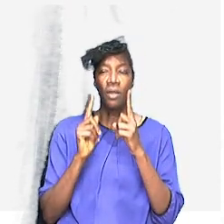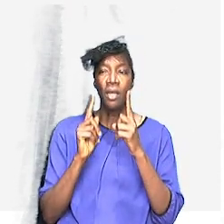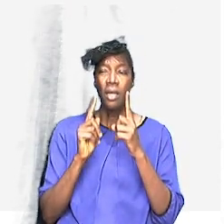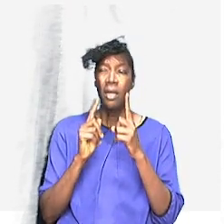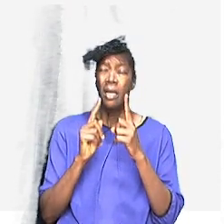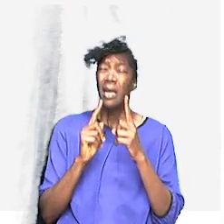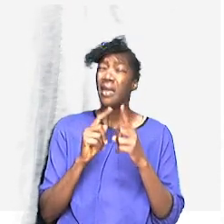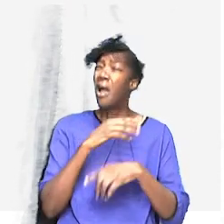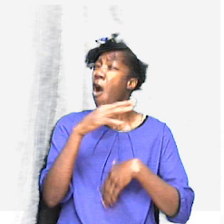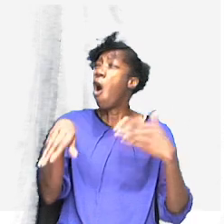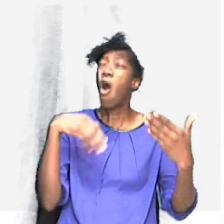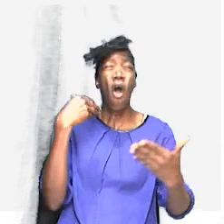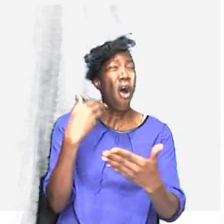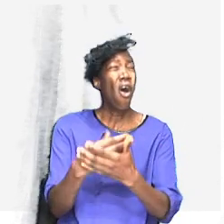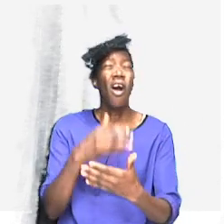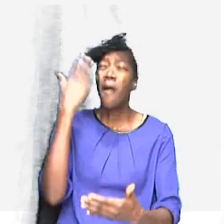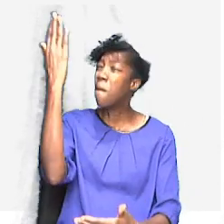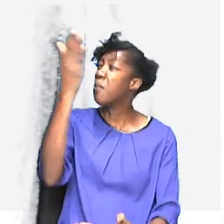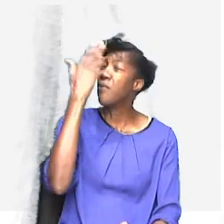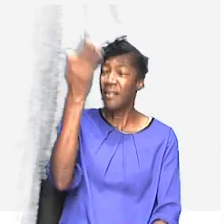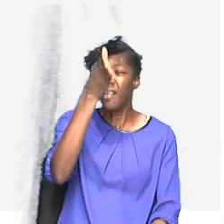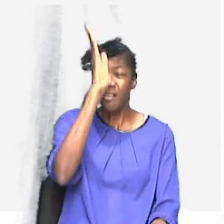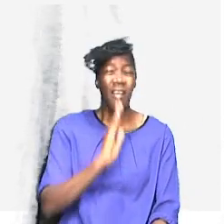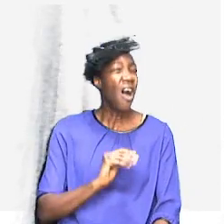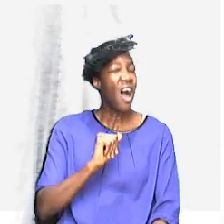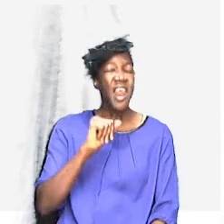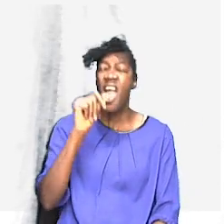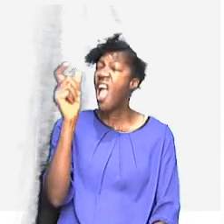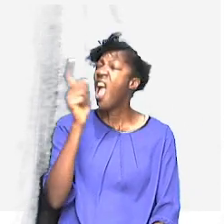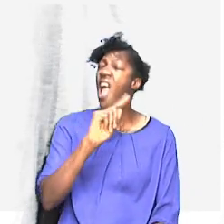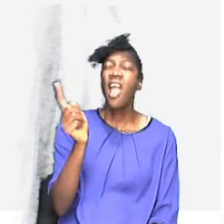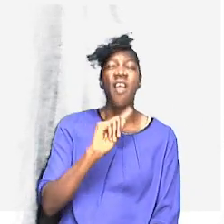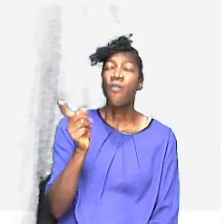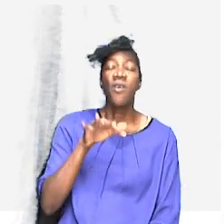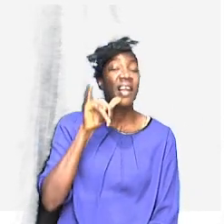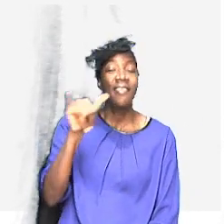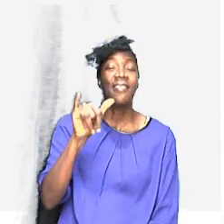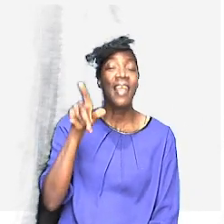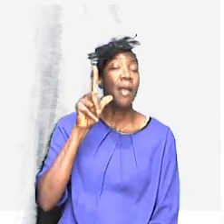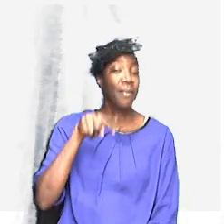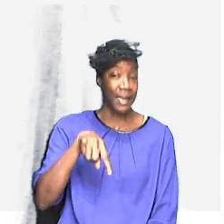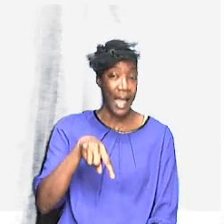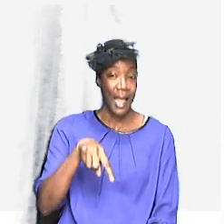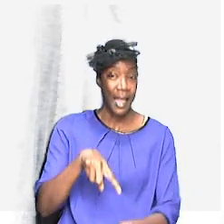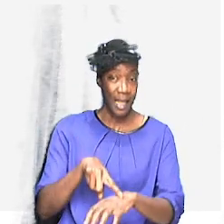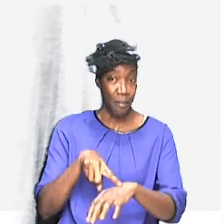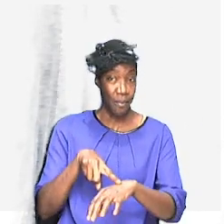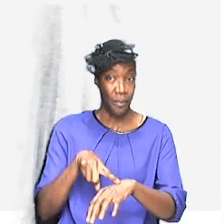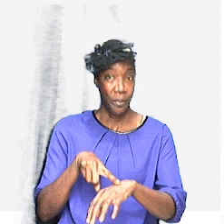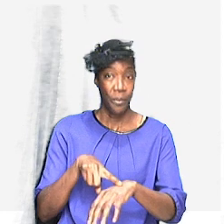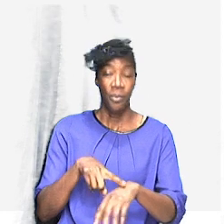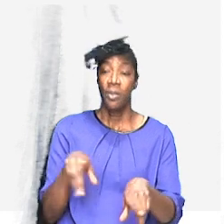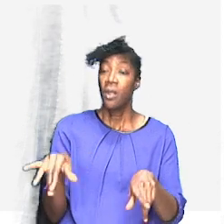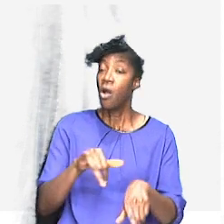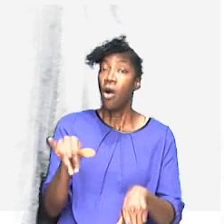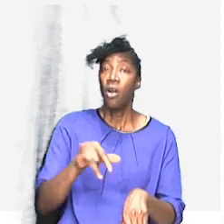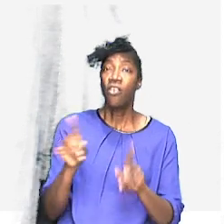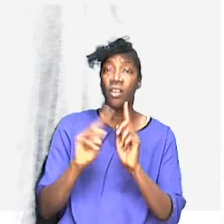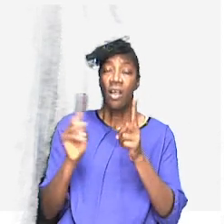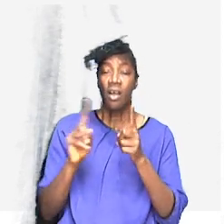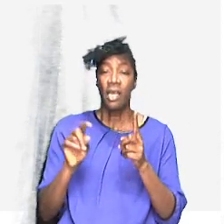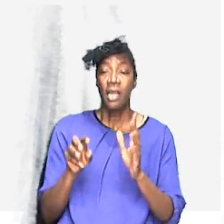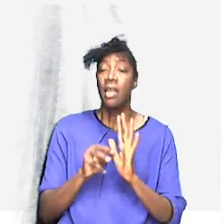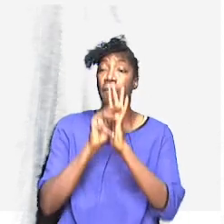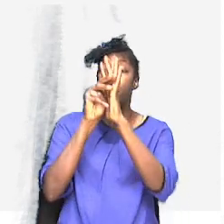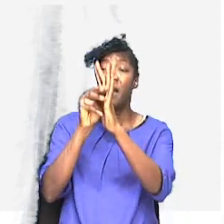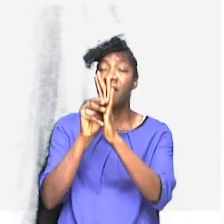omnipresence of God. And we say that means that God is everywhere at the same time. And we also spoke about the manifested presence